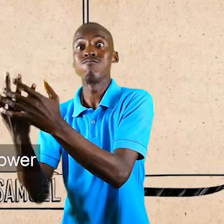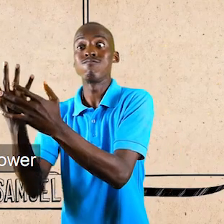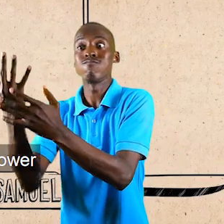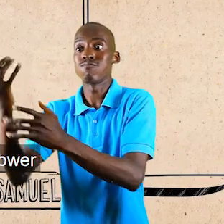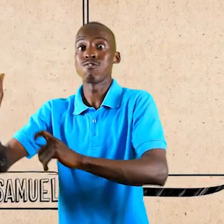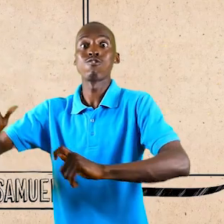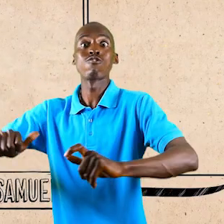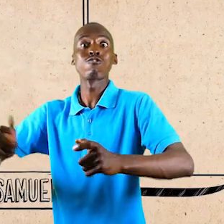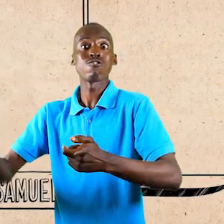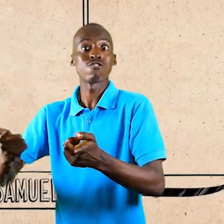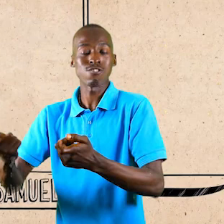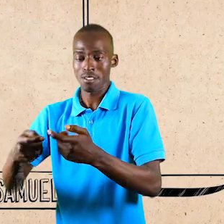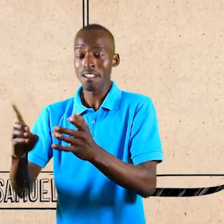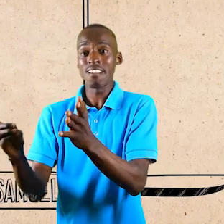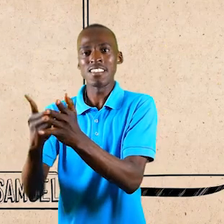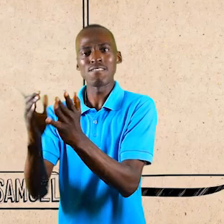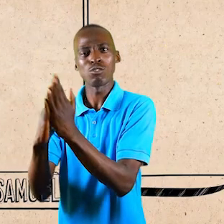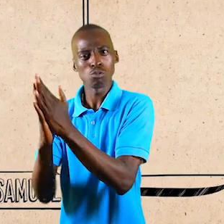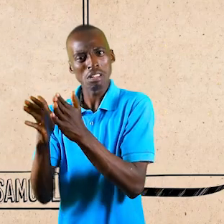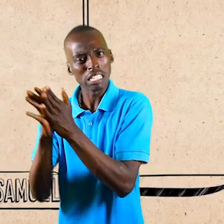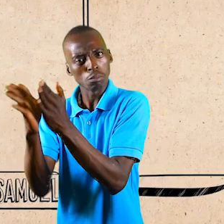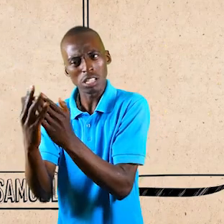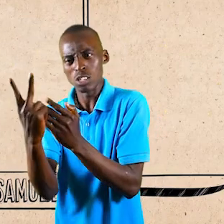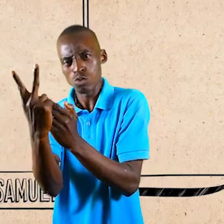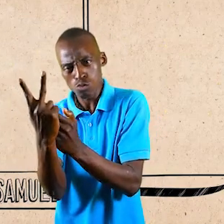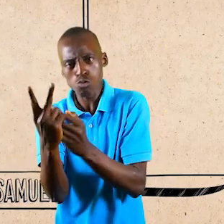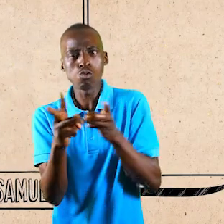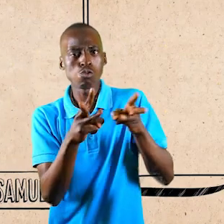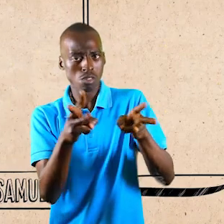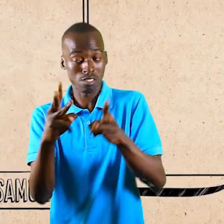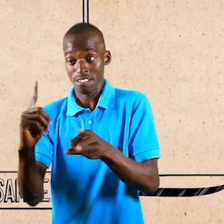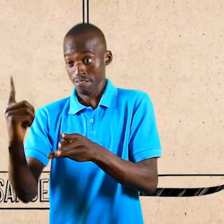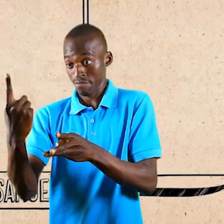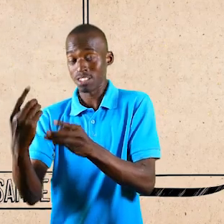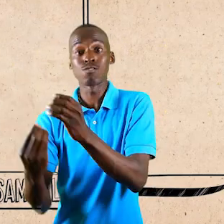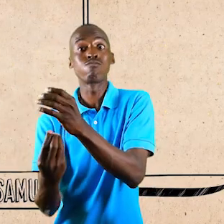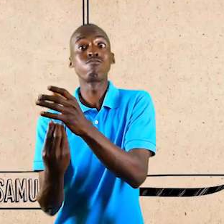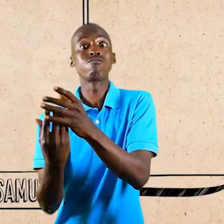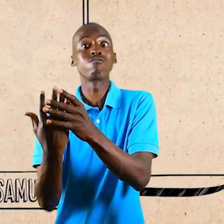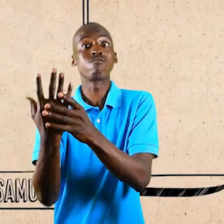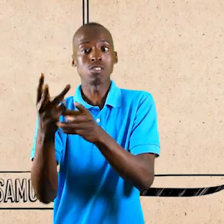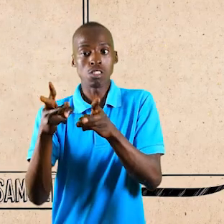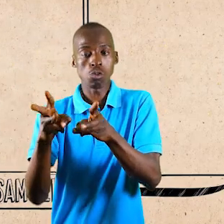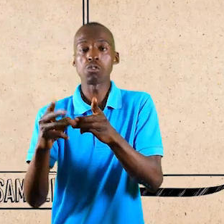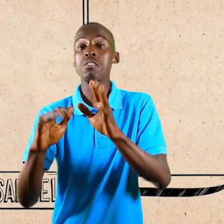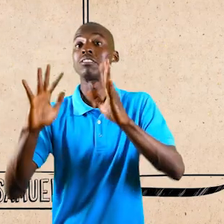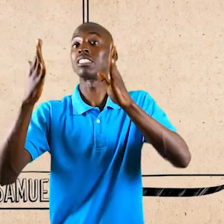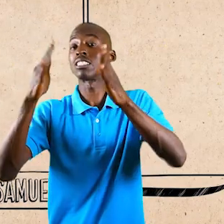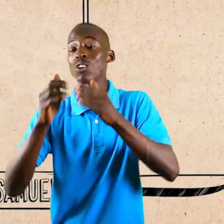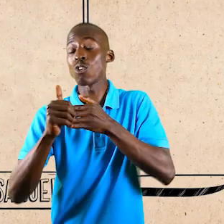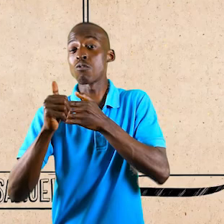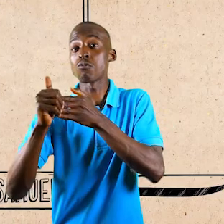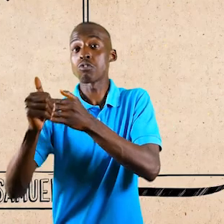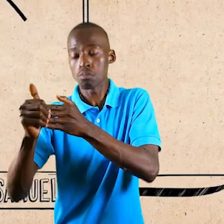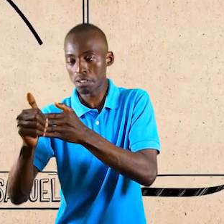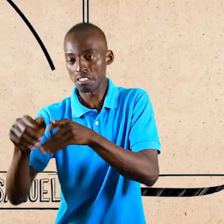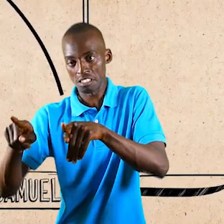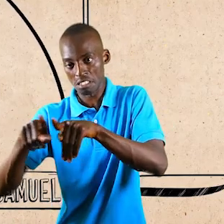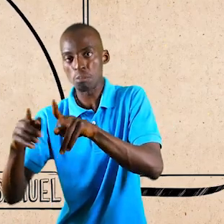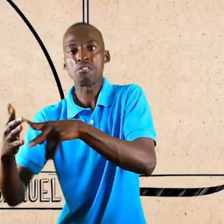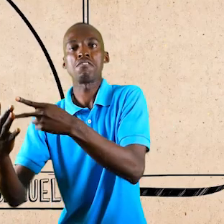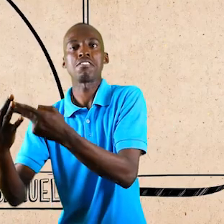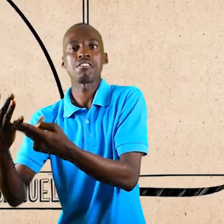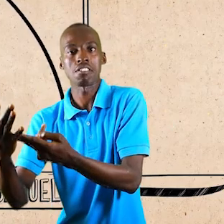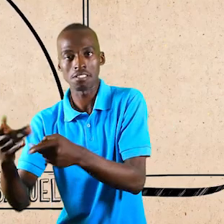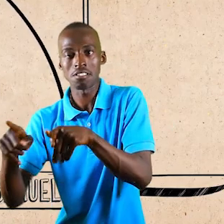to power. And then David's story is told in two movements. First, he rides the wave of his success, followed by his own tragic